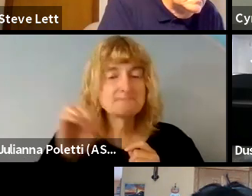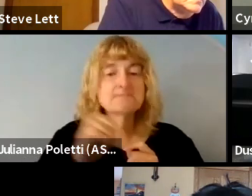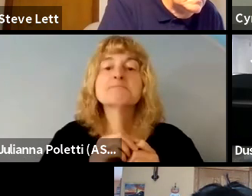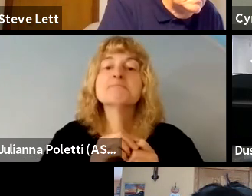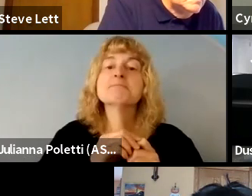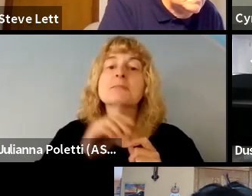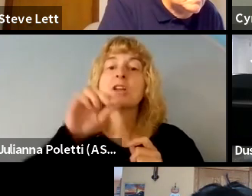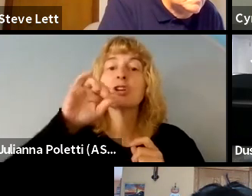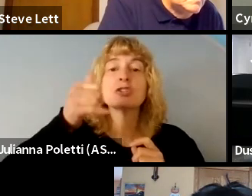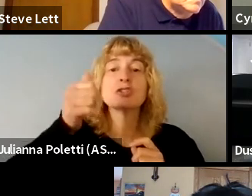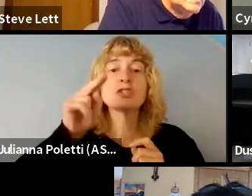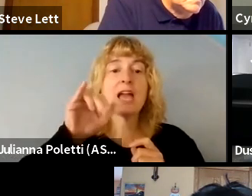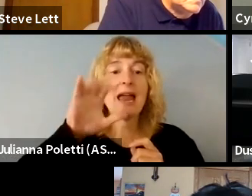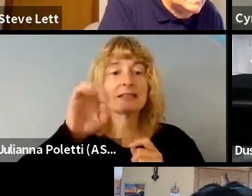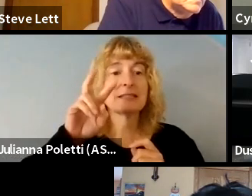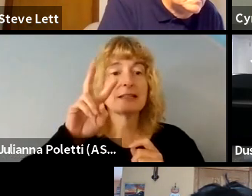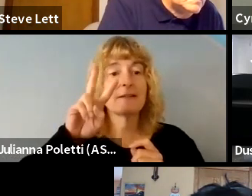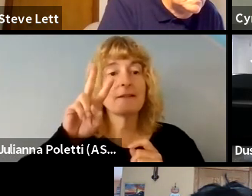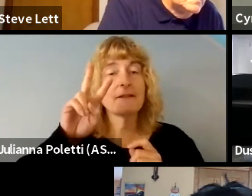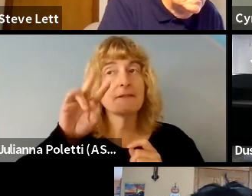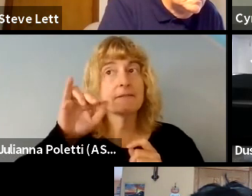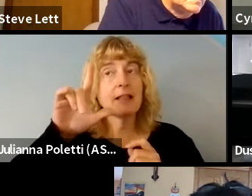Janice Villette. Aye.